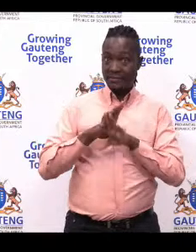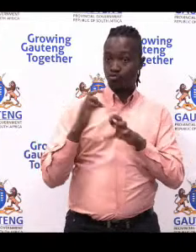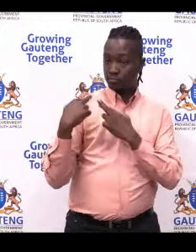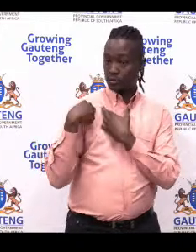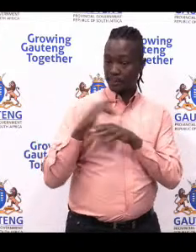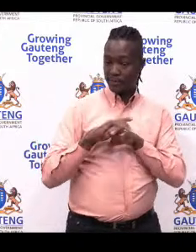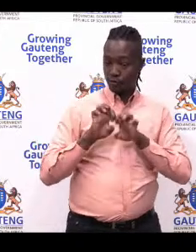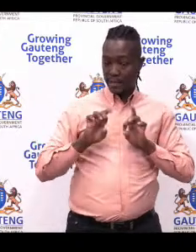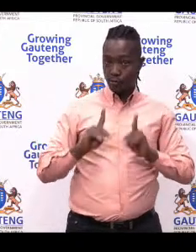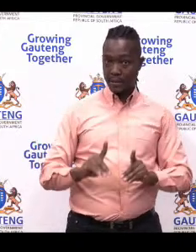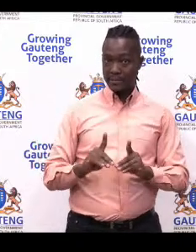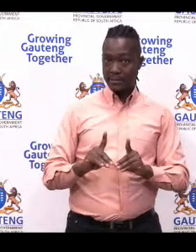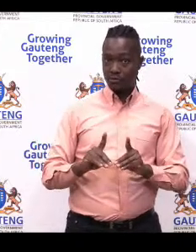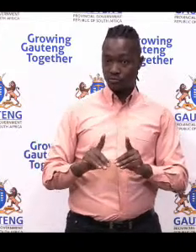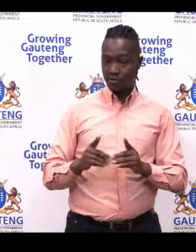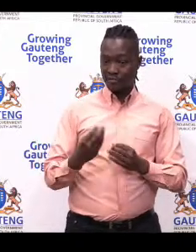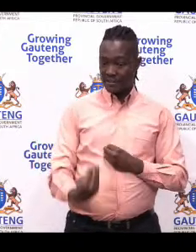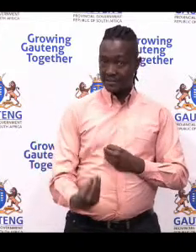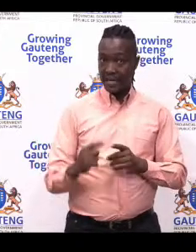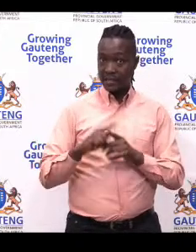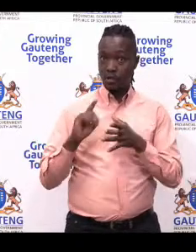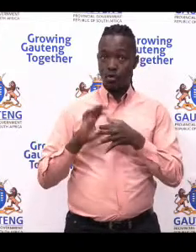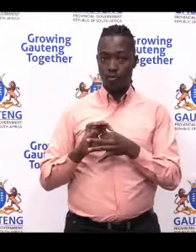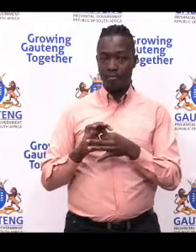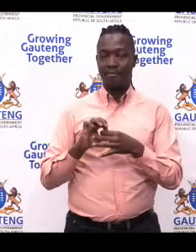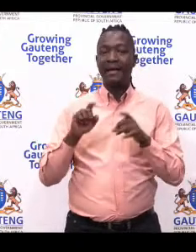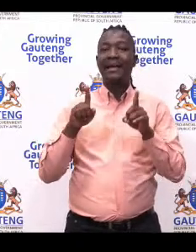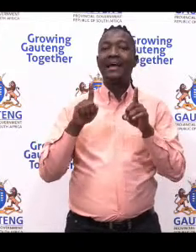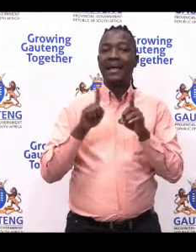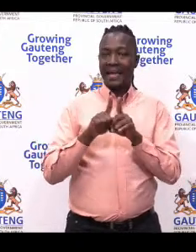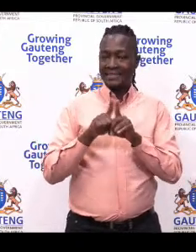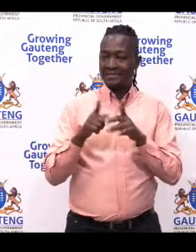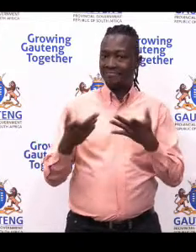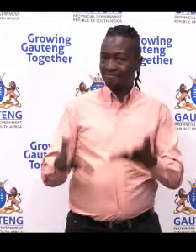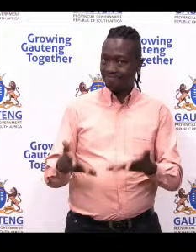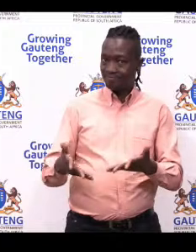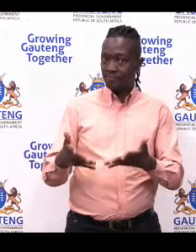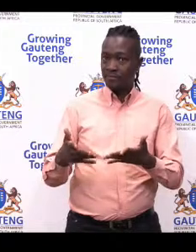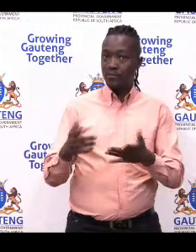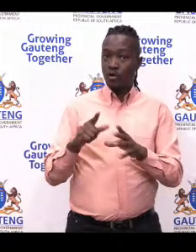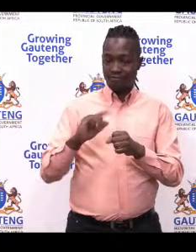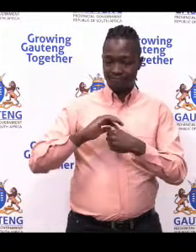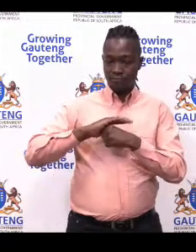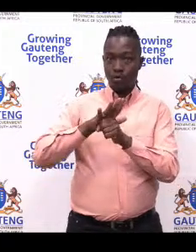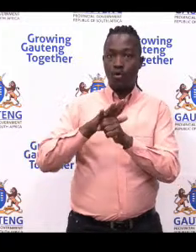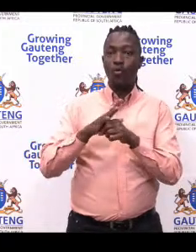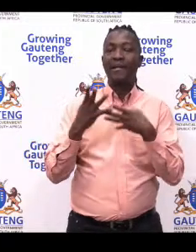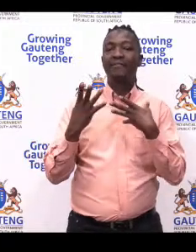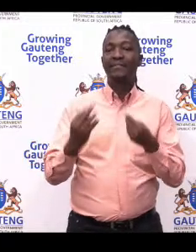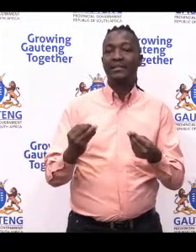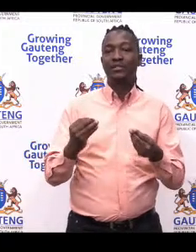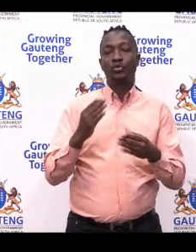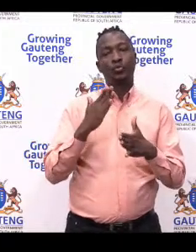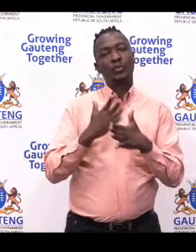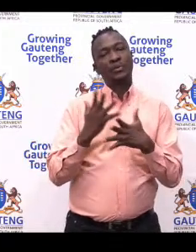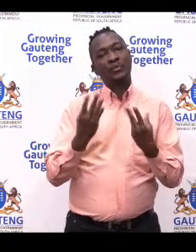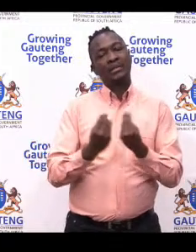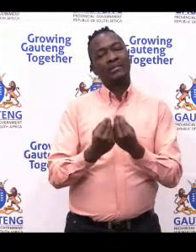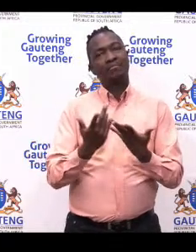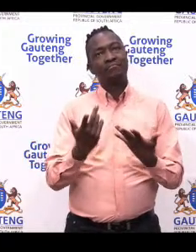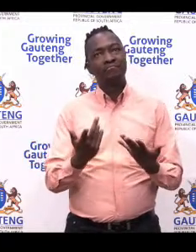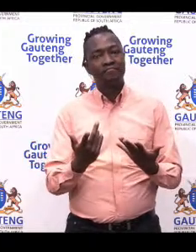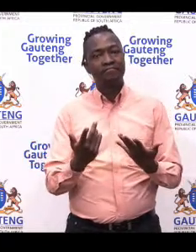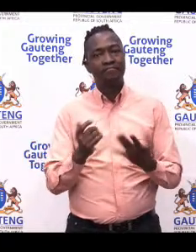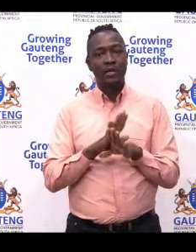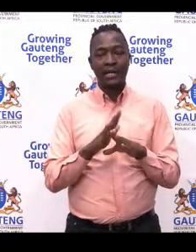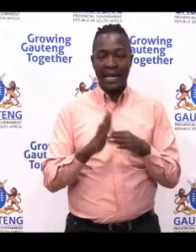the education of the child at home. As a result of COVID-19, we have had to deal with what we